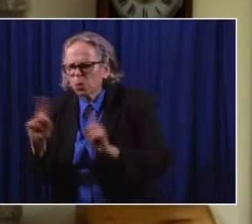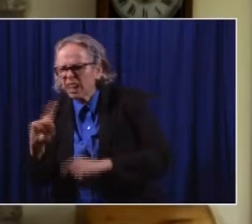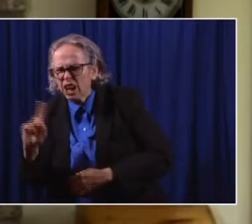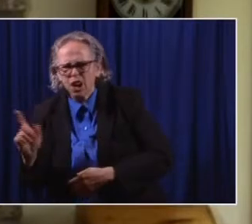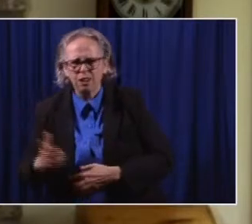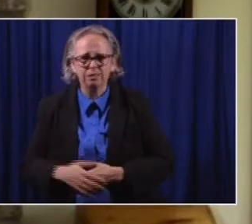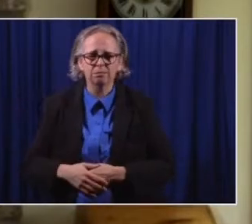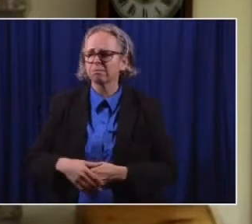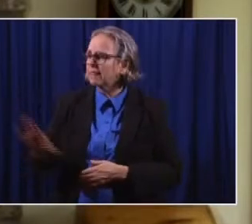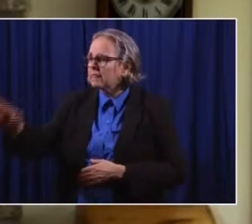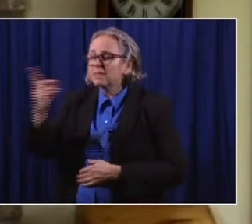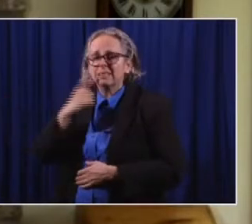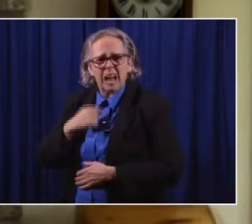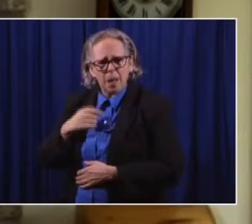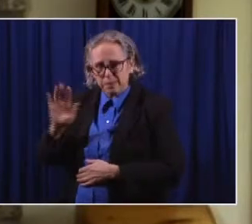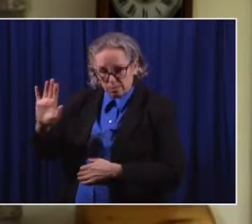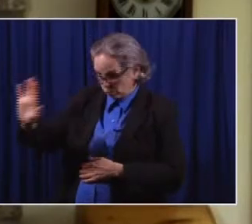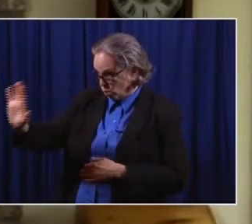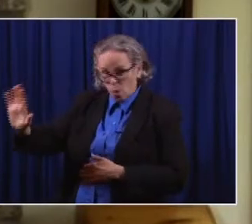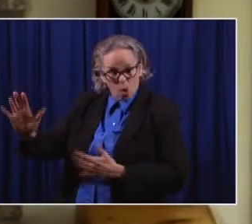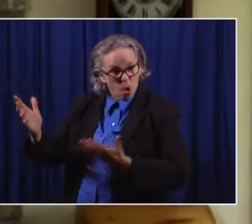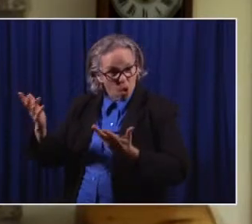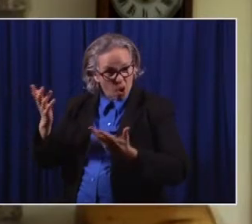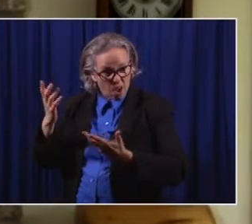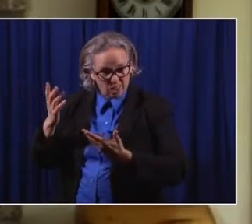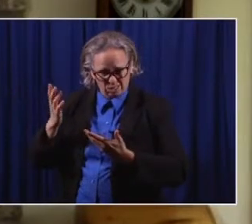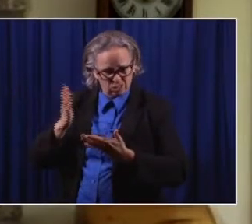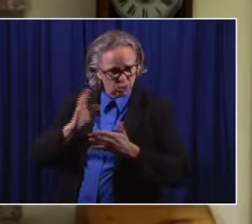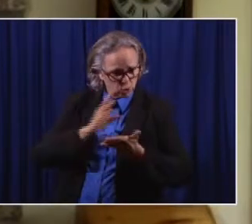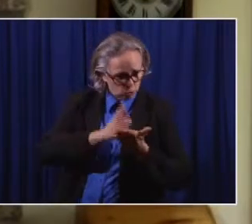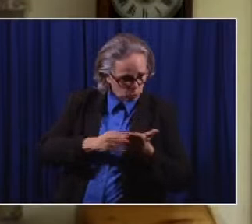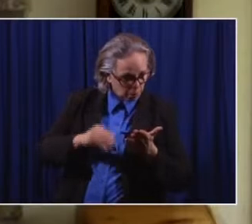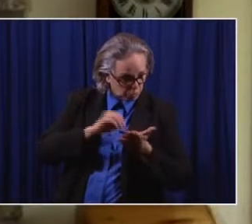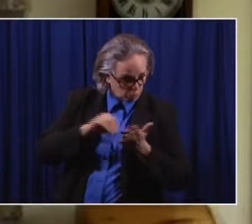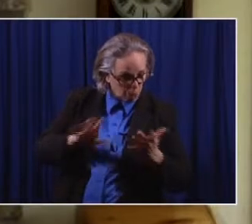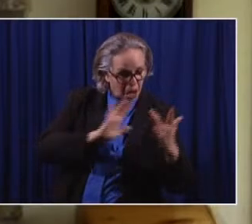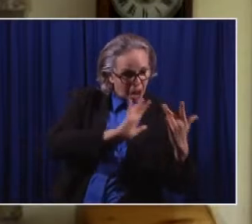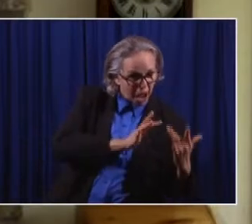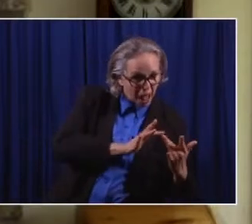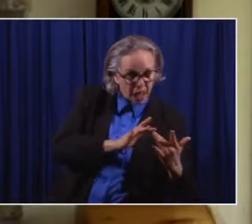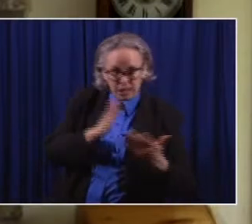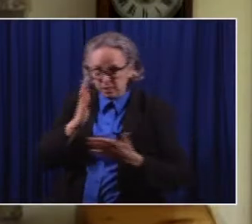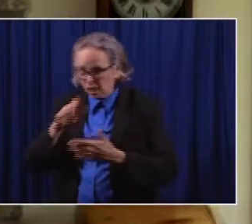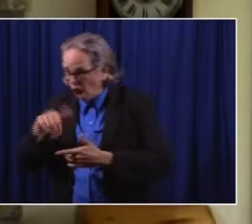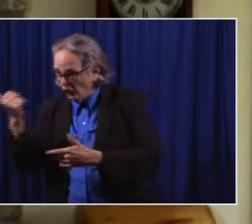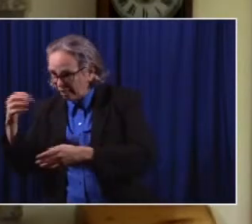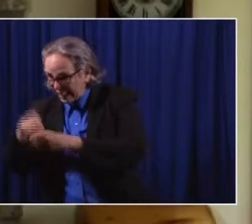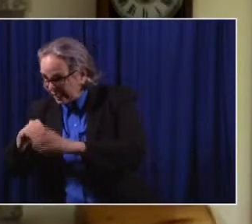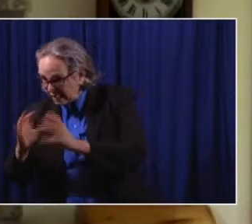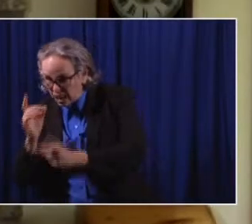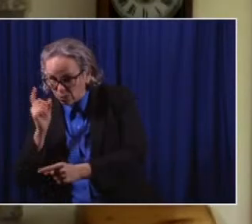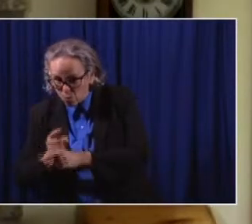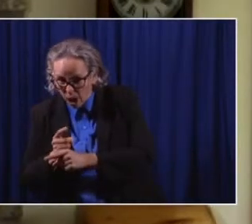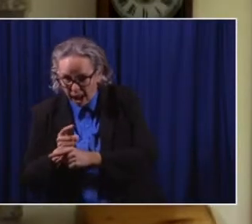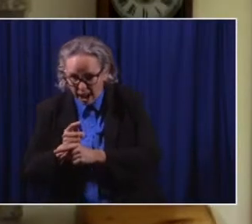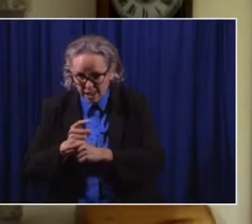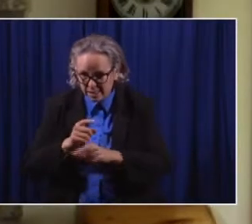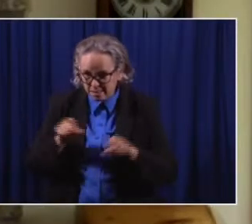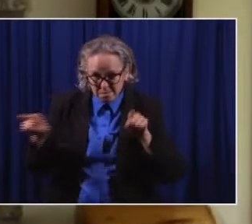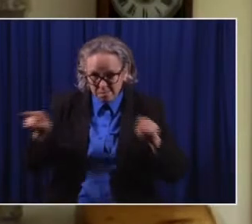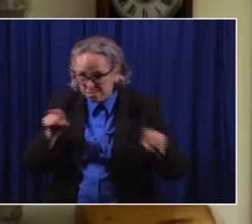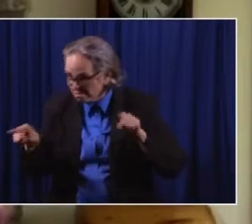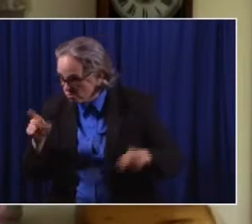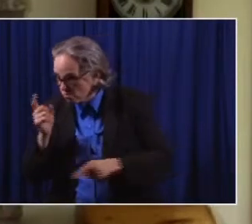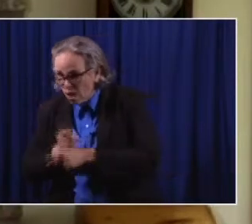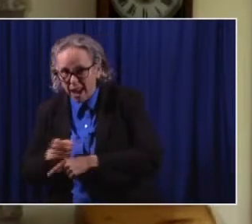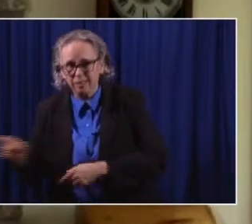breaking this out. You've got some kids online. You've got other kids who are in the classroom. You prepared for it this summer. Just kind of bring